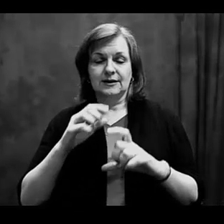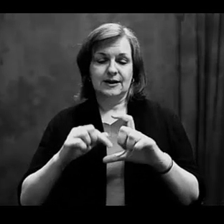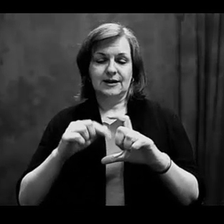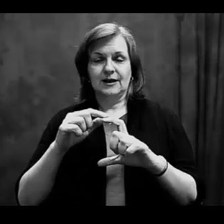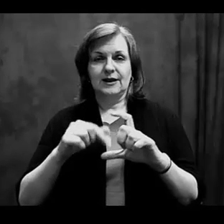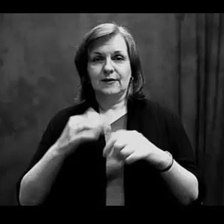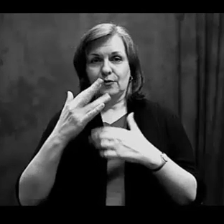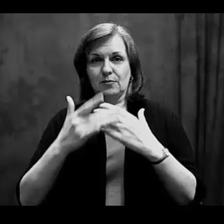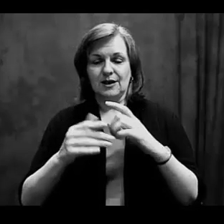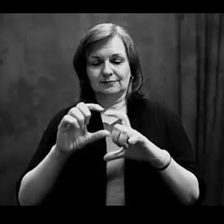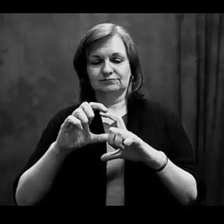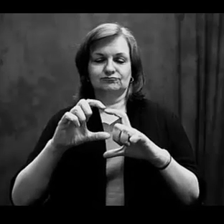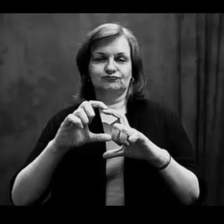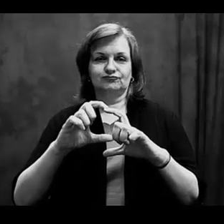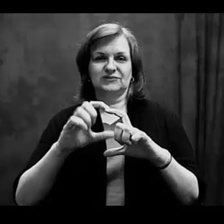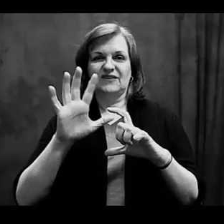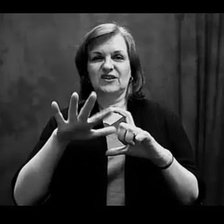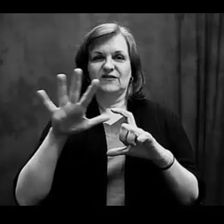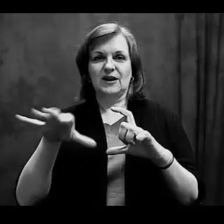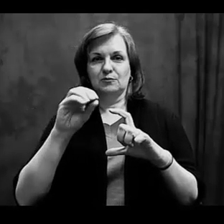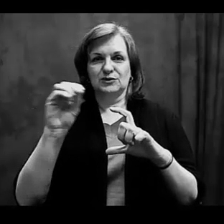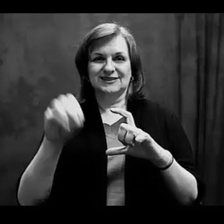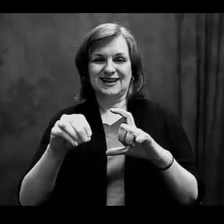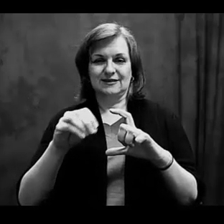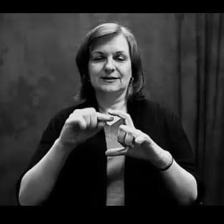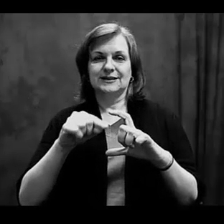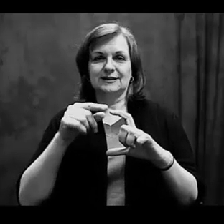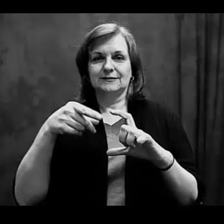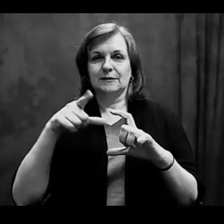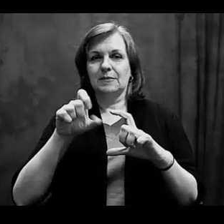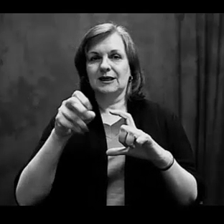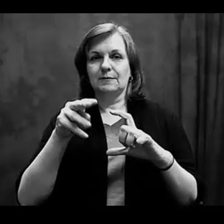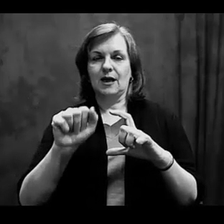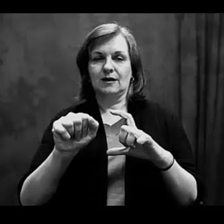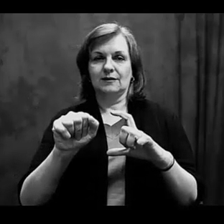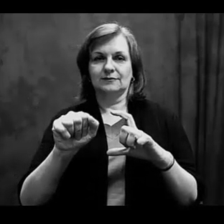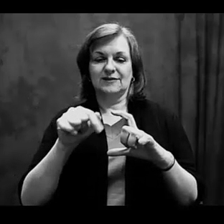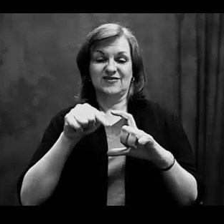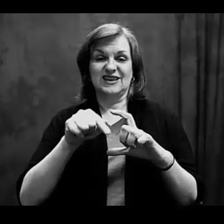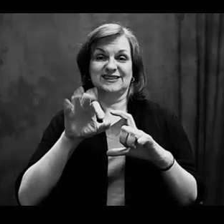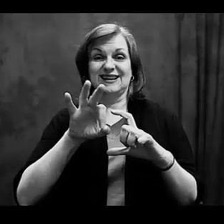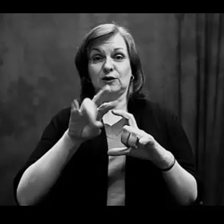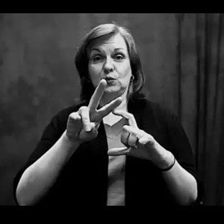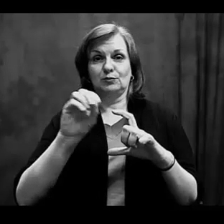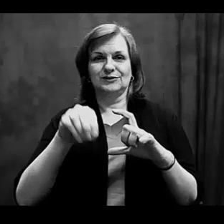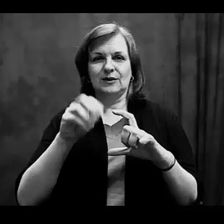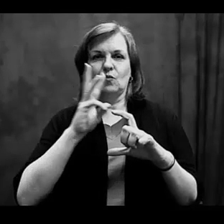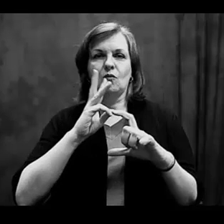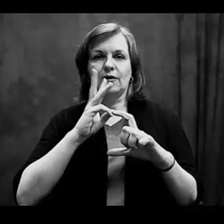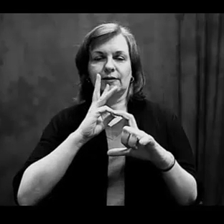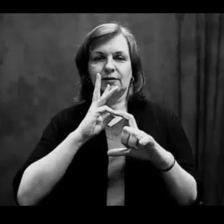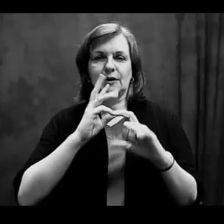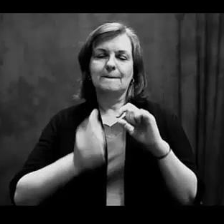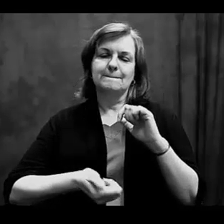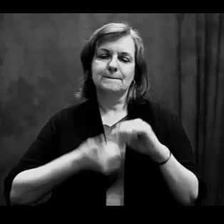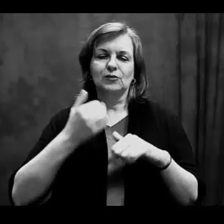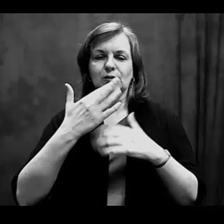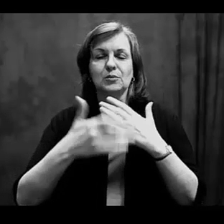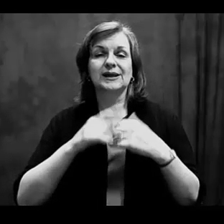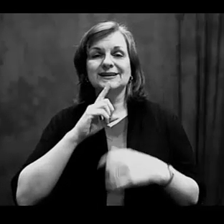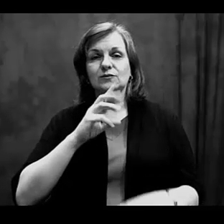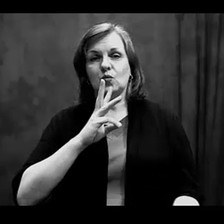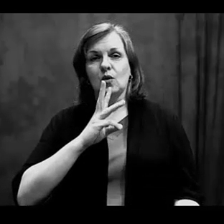There's a lot of water. 55% of it is plasma, and plasma is almost entirely water. Plasma